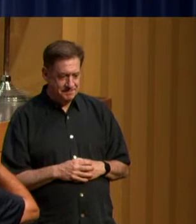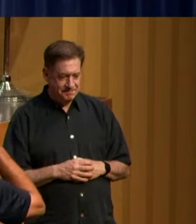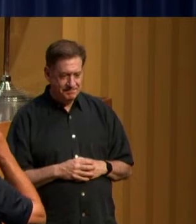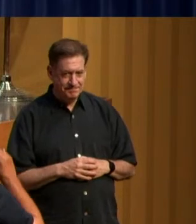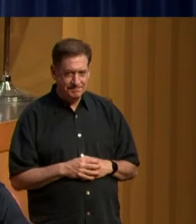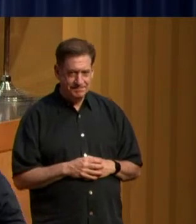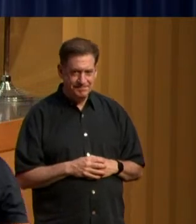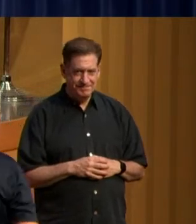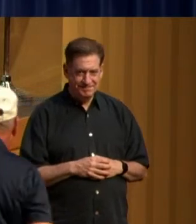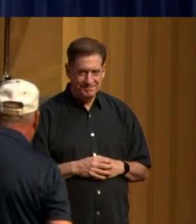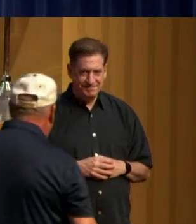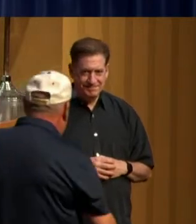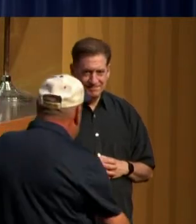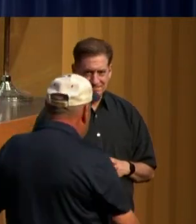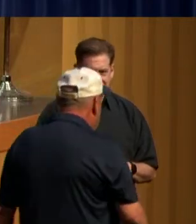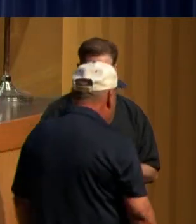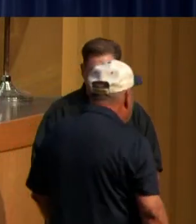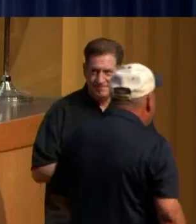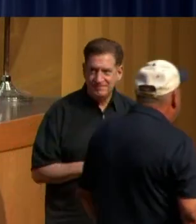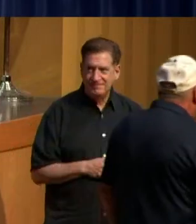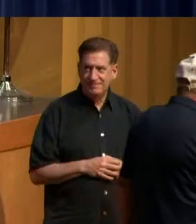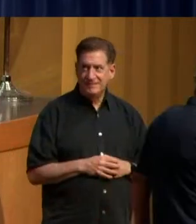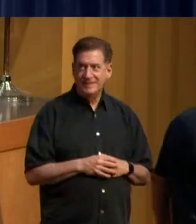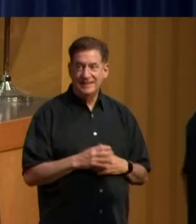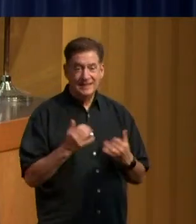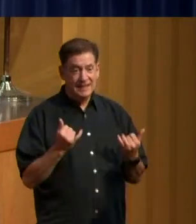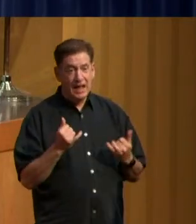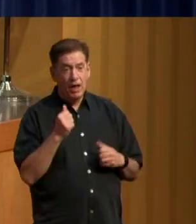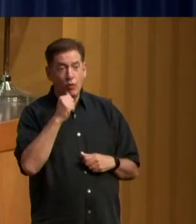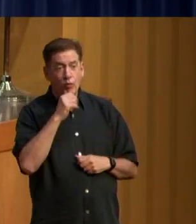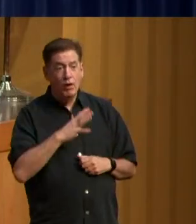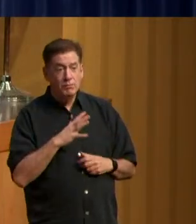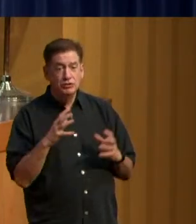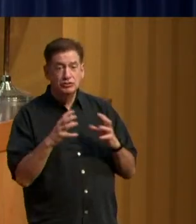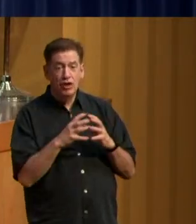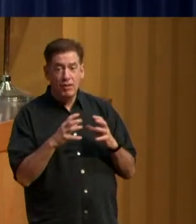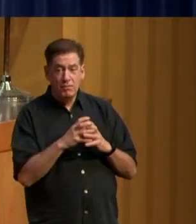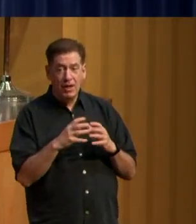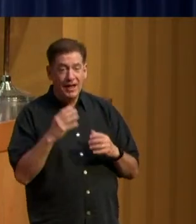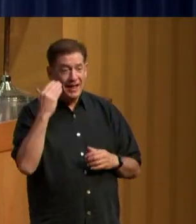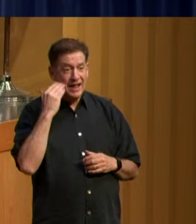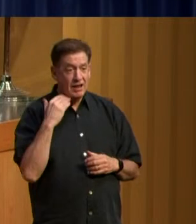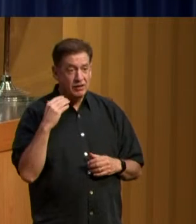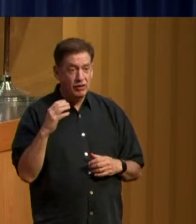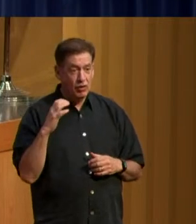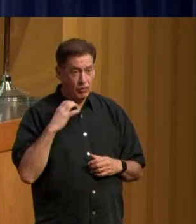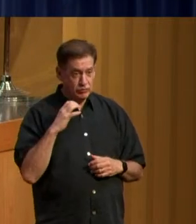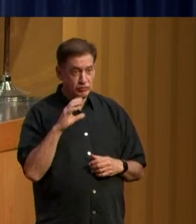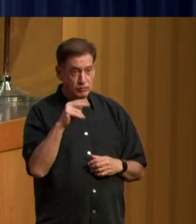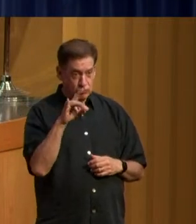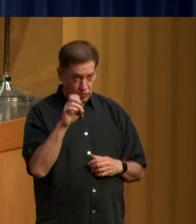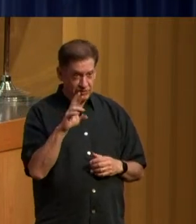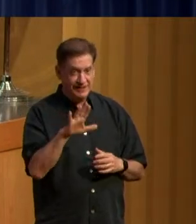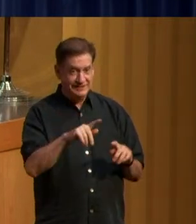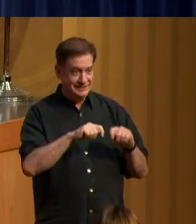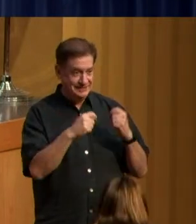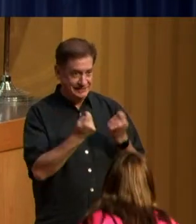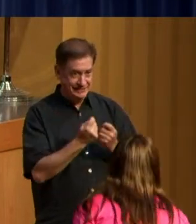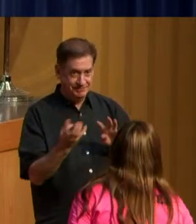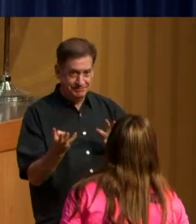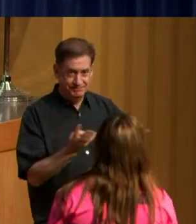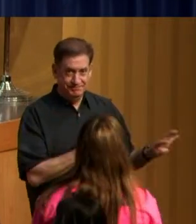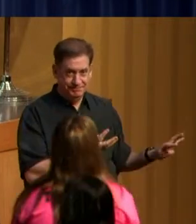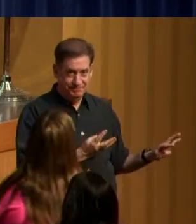We're happy to be bringing up our women's softball head coach, Heinz Mueller, as well as his team.